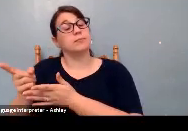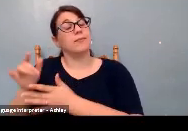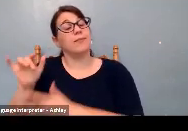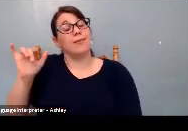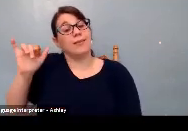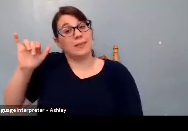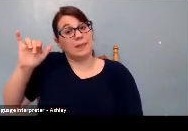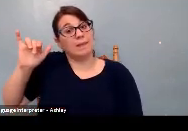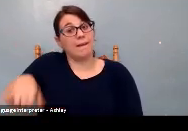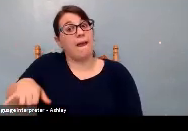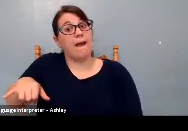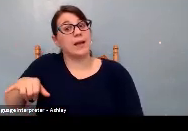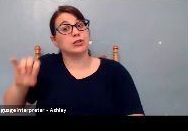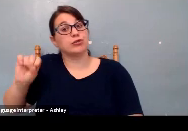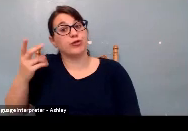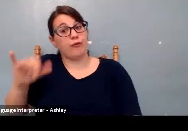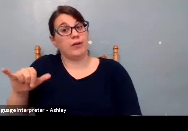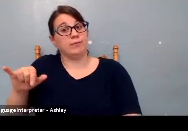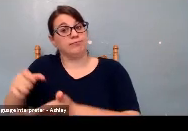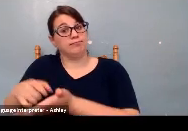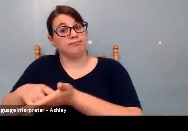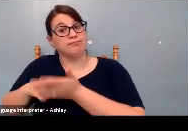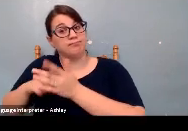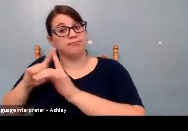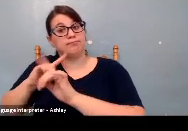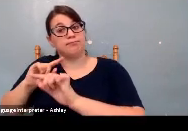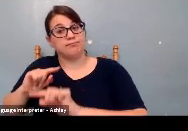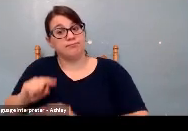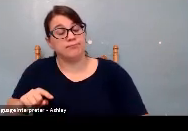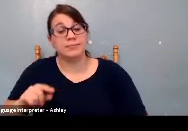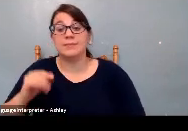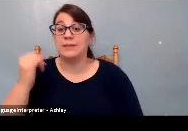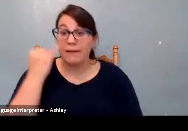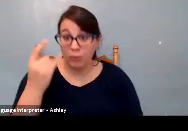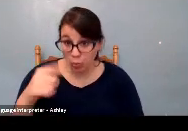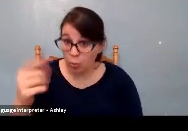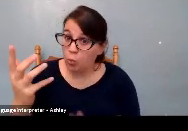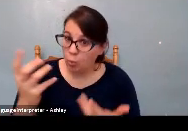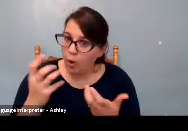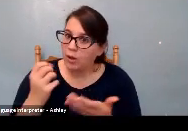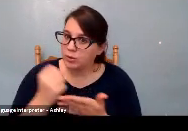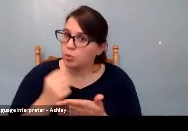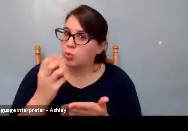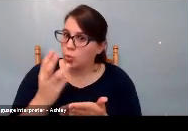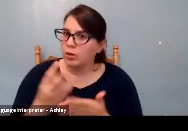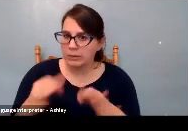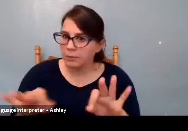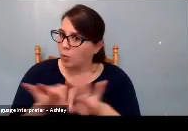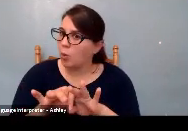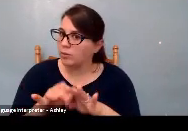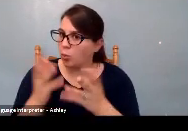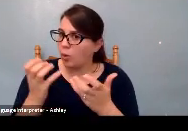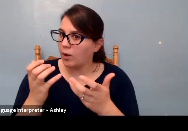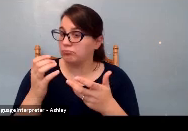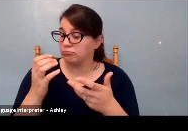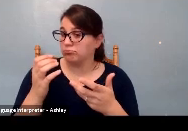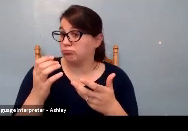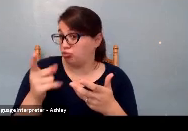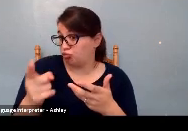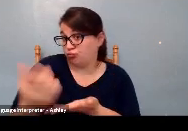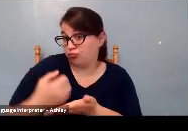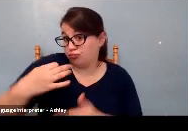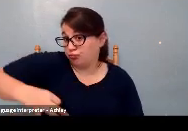all those things are very important. We want to make sure that for those of you seeking social work continuing ed, that first we know that indeed you are, because we have quite a